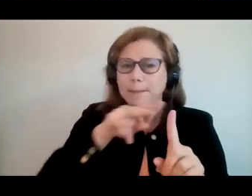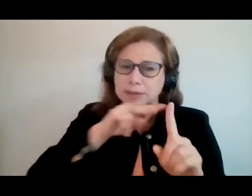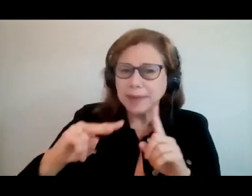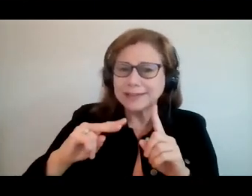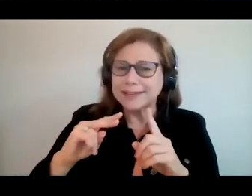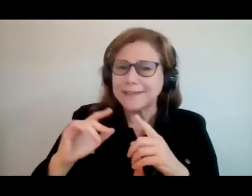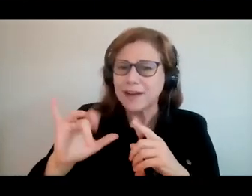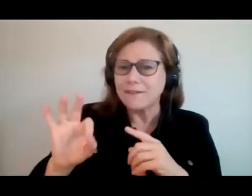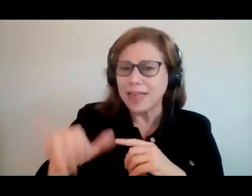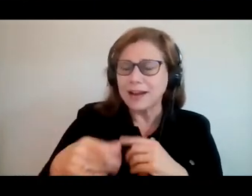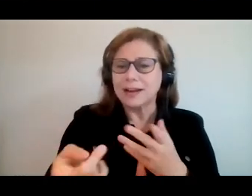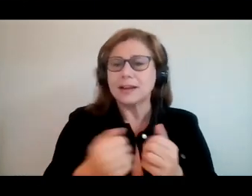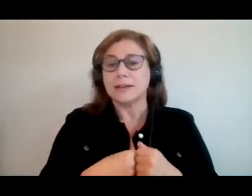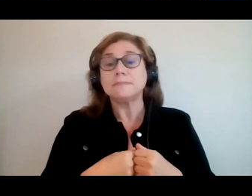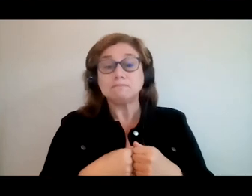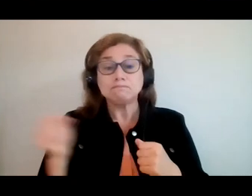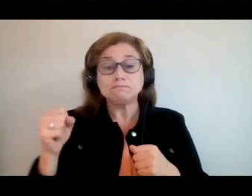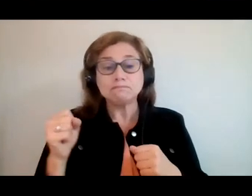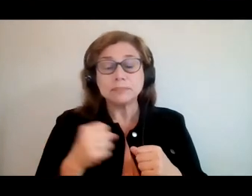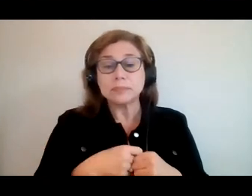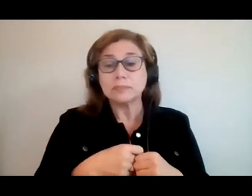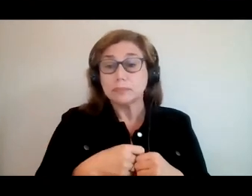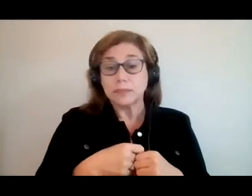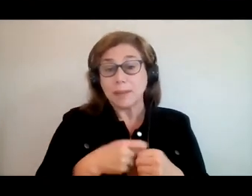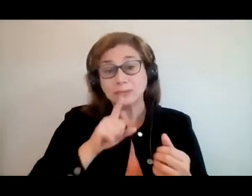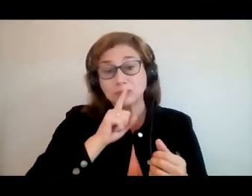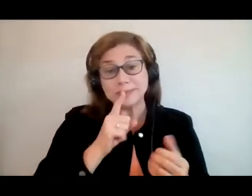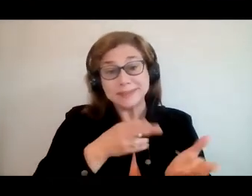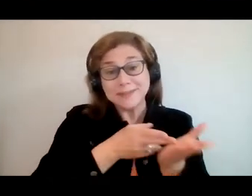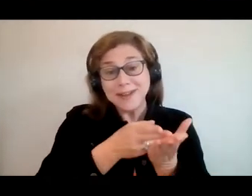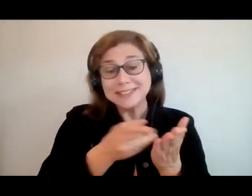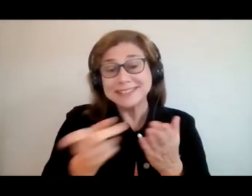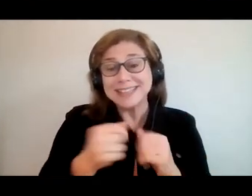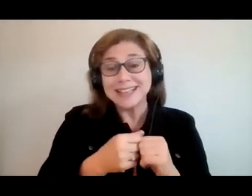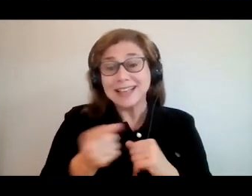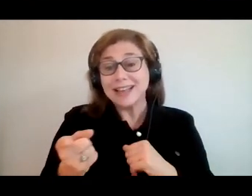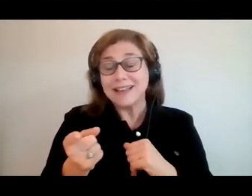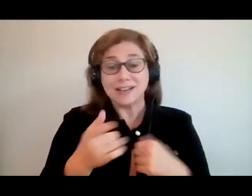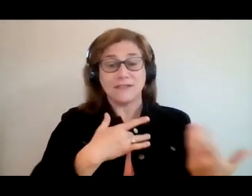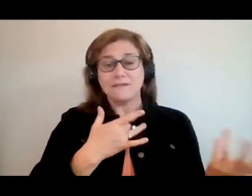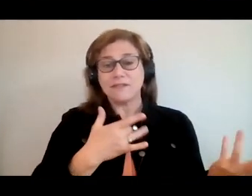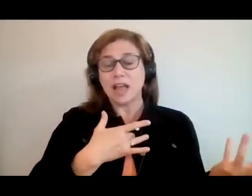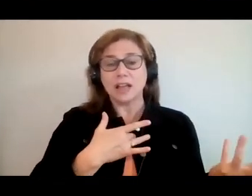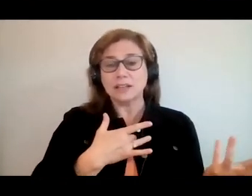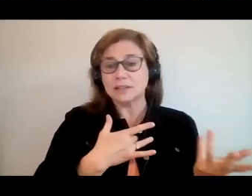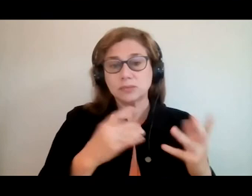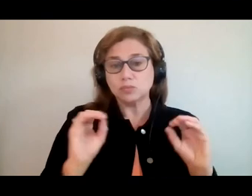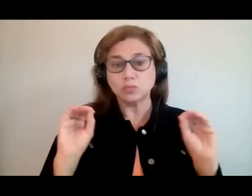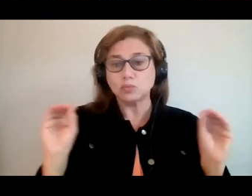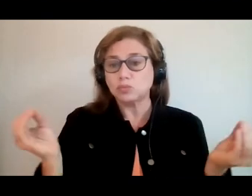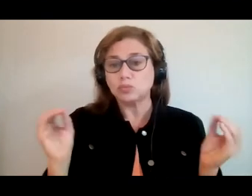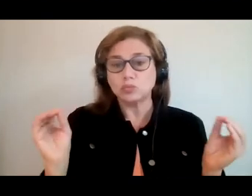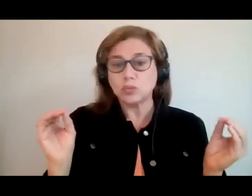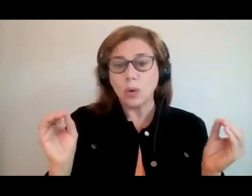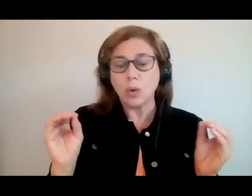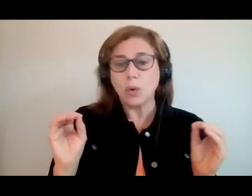Yeah, absolutely. So, you know, to be perfectly frank, it felt to me like there was no ethical way